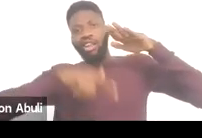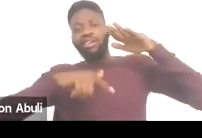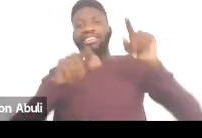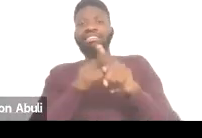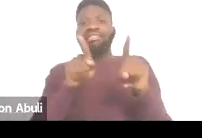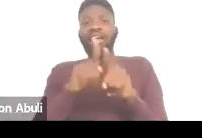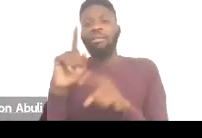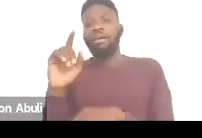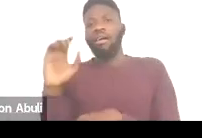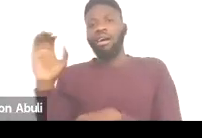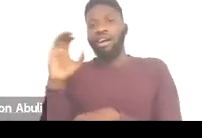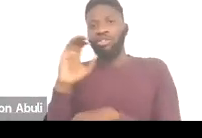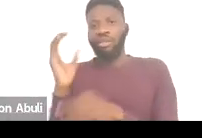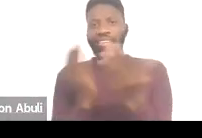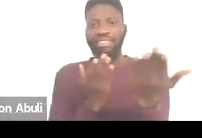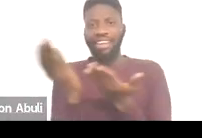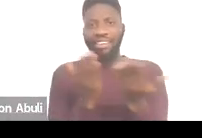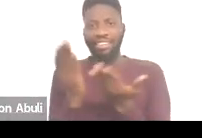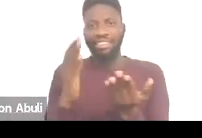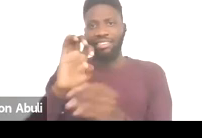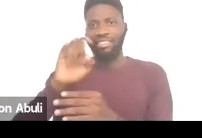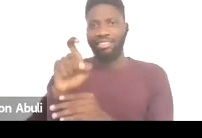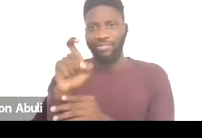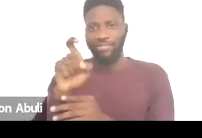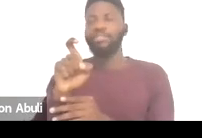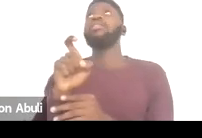service executive. And